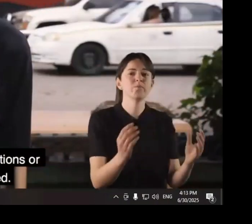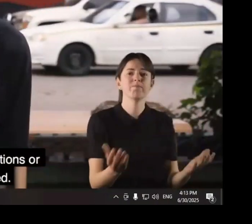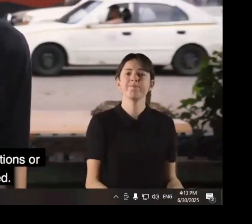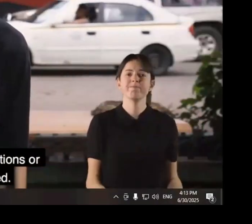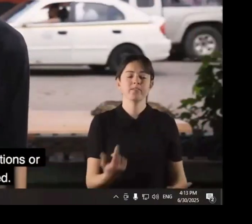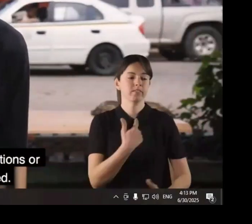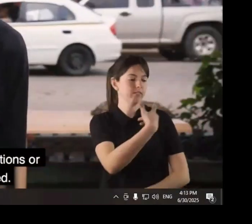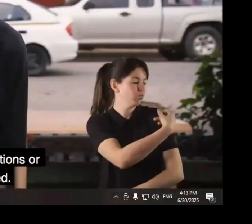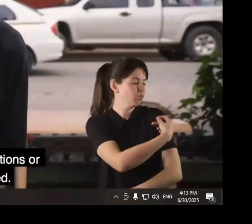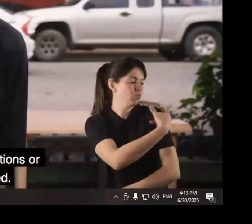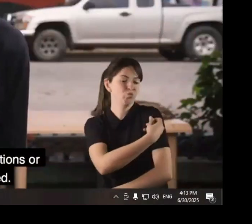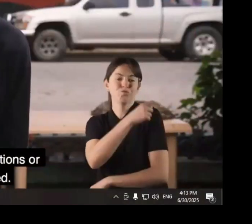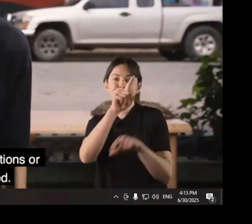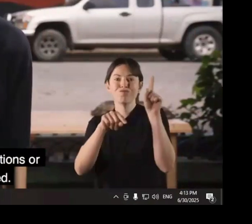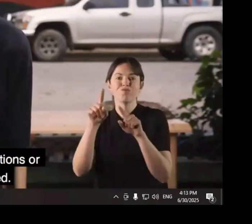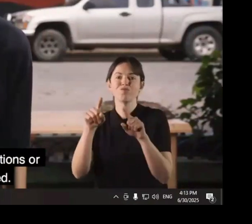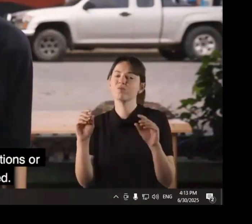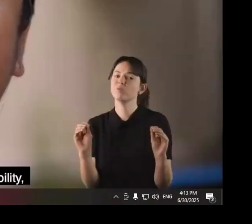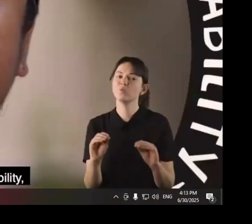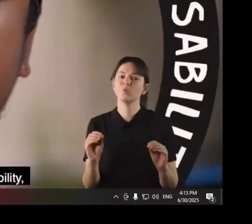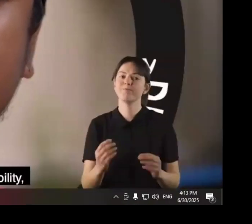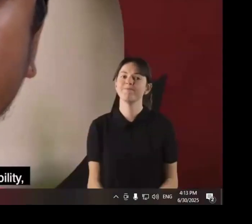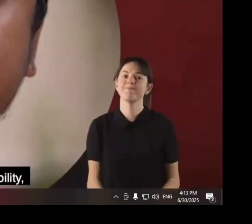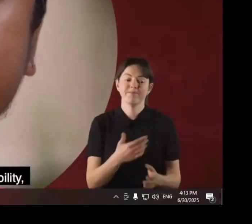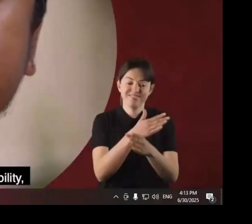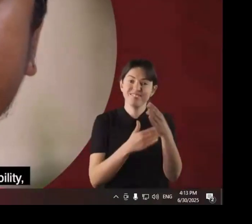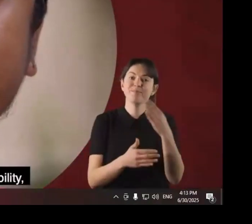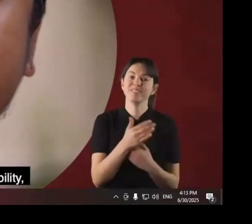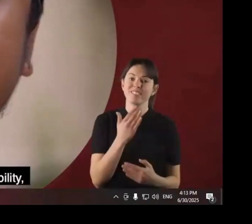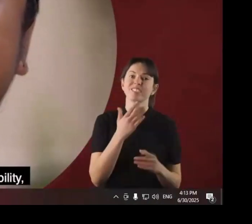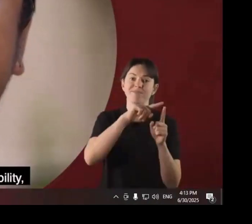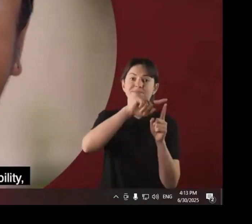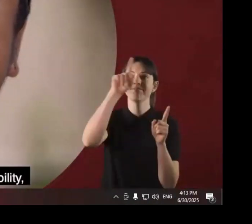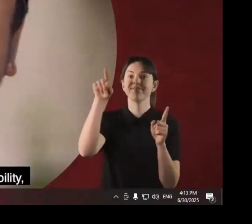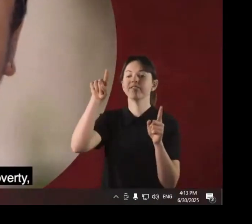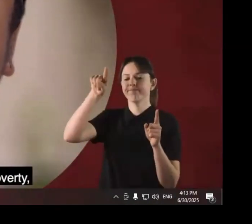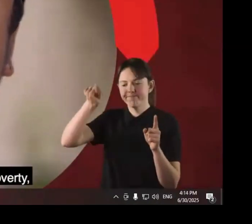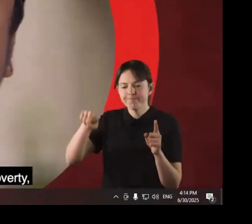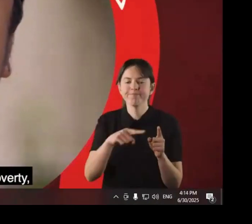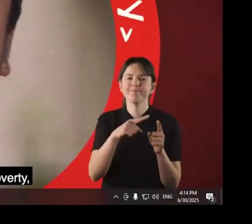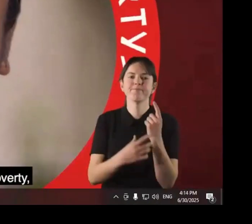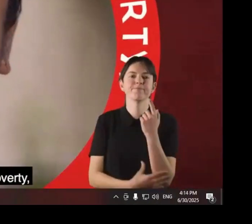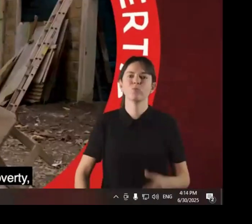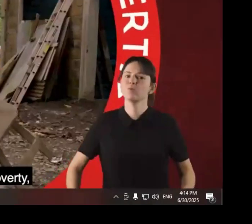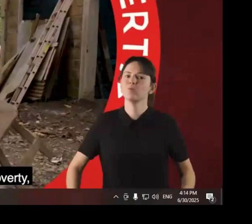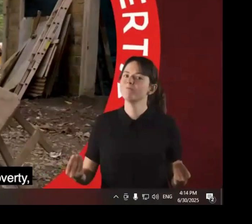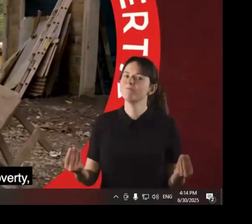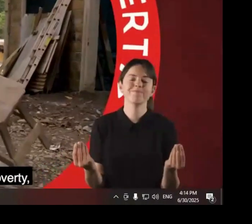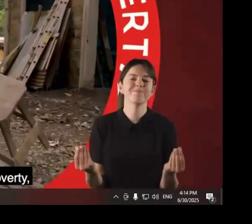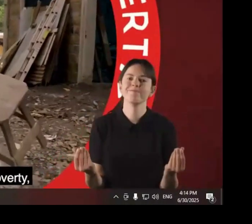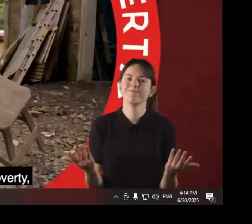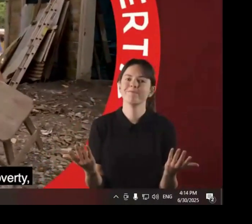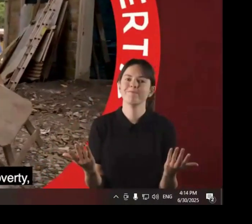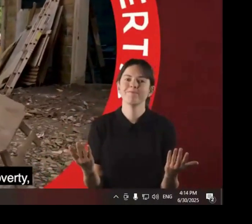to immunizations or the health care I needed. So, because I have a disability, I'm more likely to live